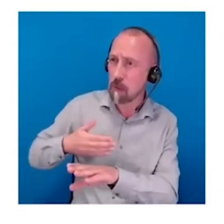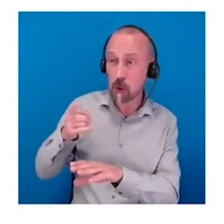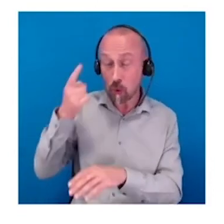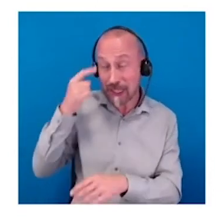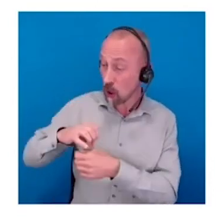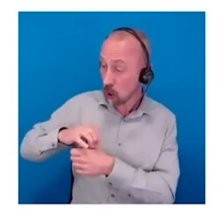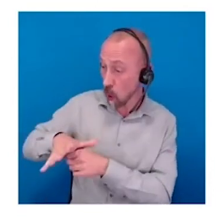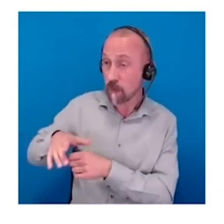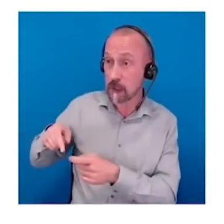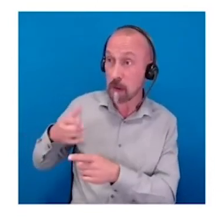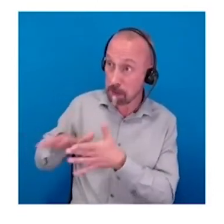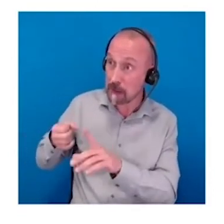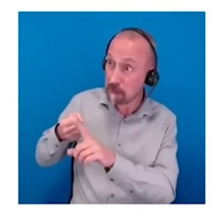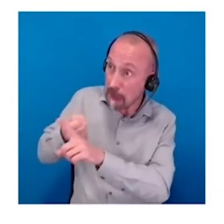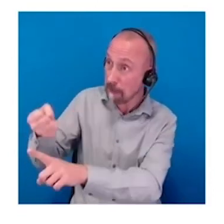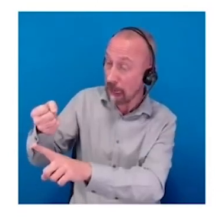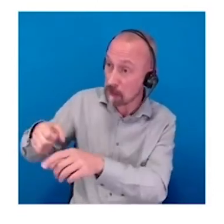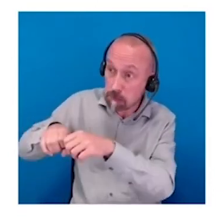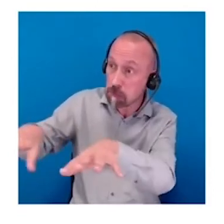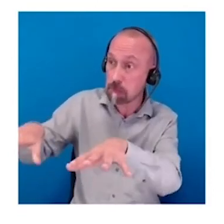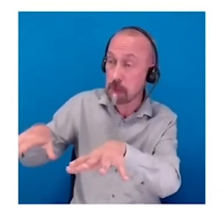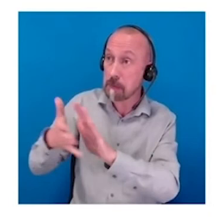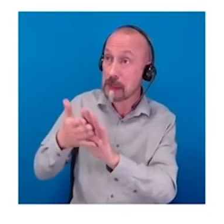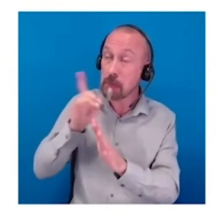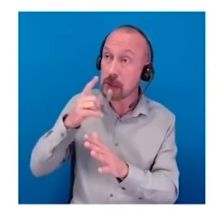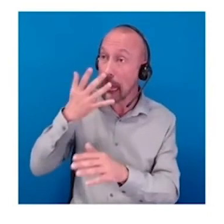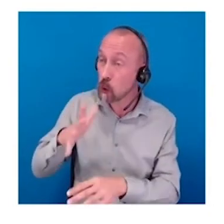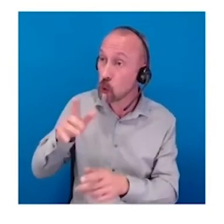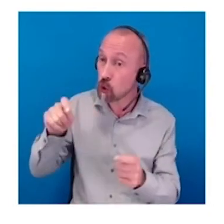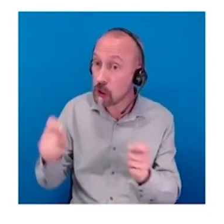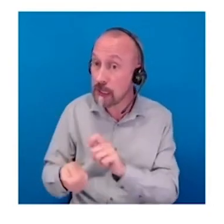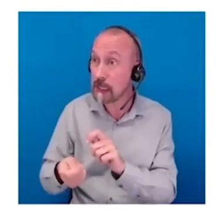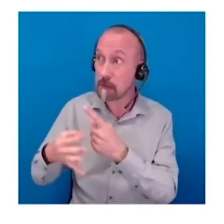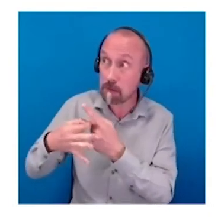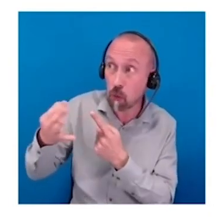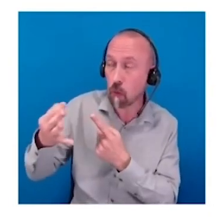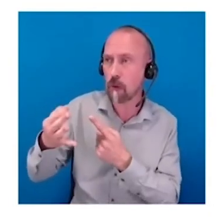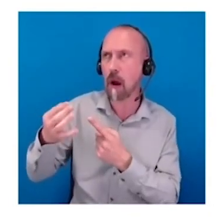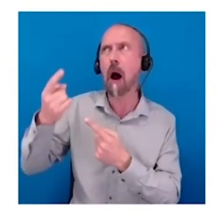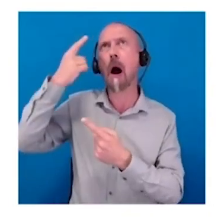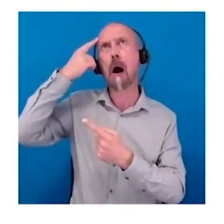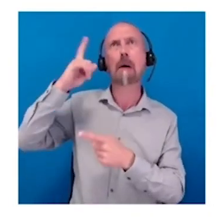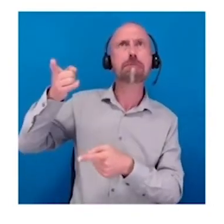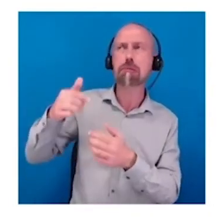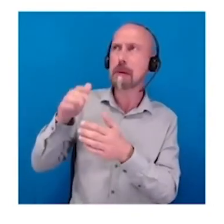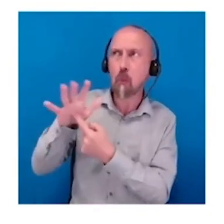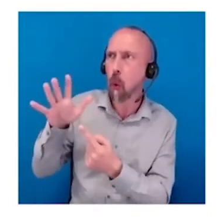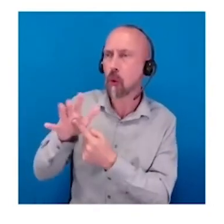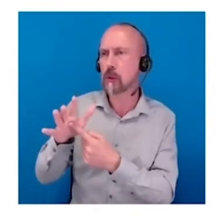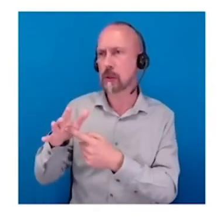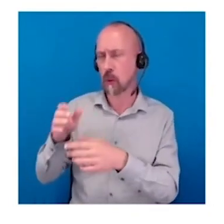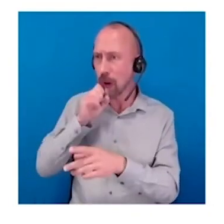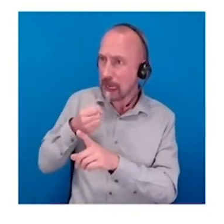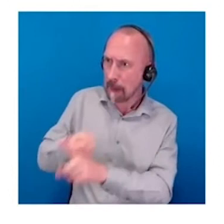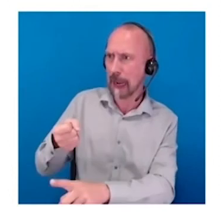there a sense of sort of maybe a better understanding or clarity of the value of this sort of activity on individual people's lives?